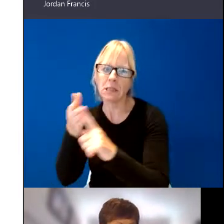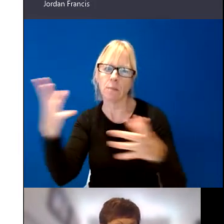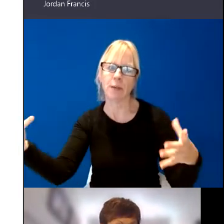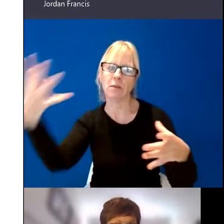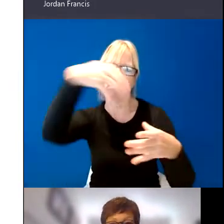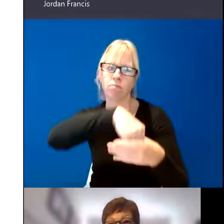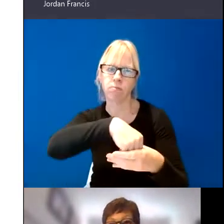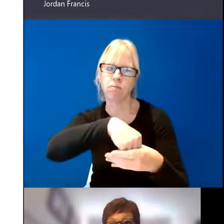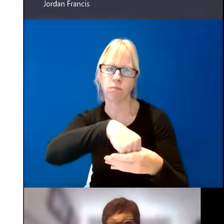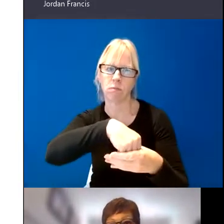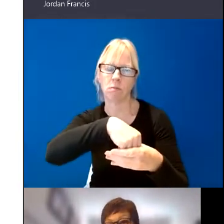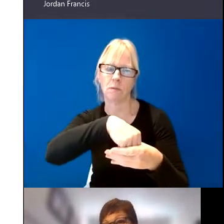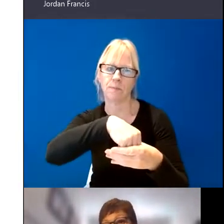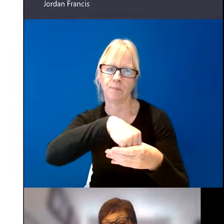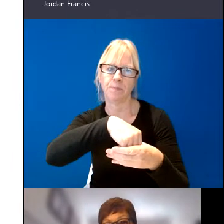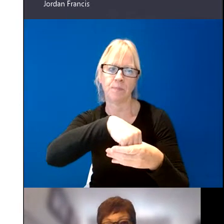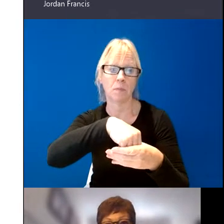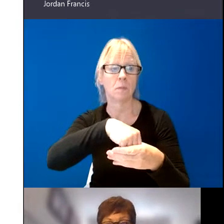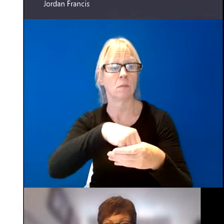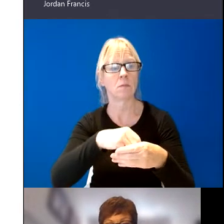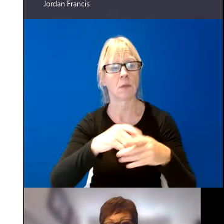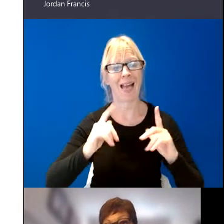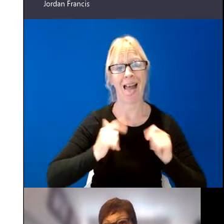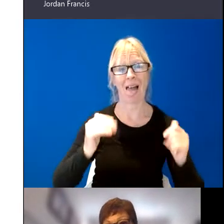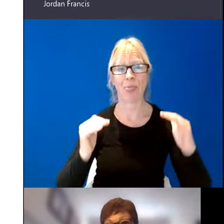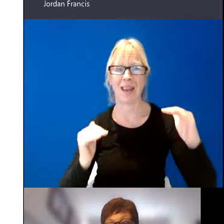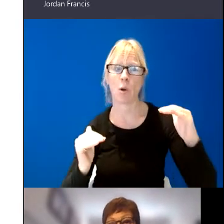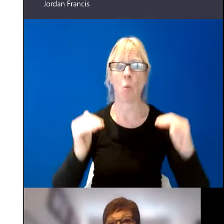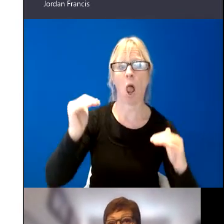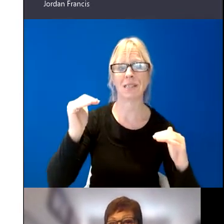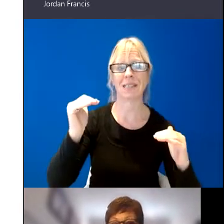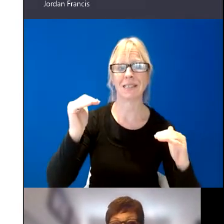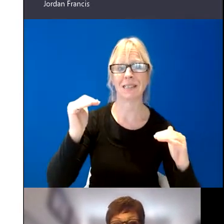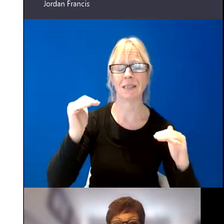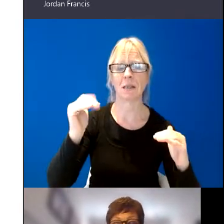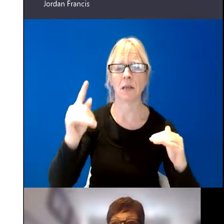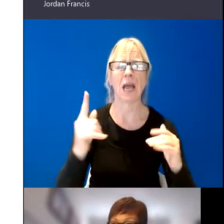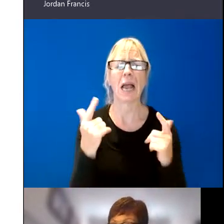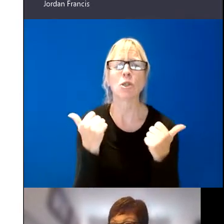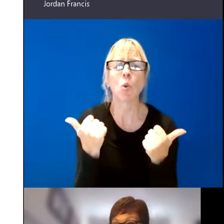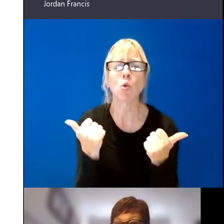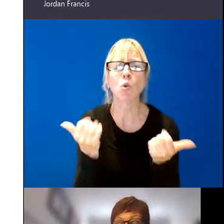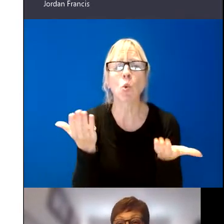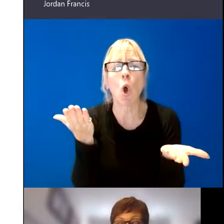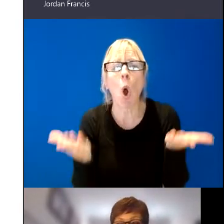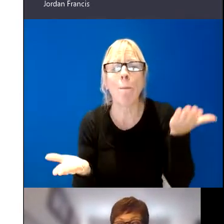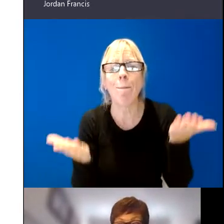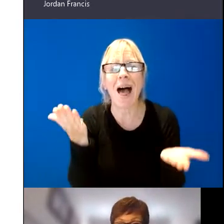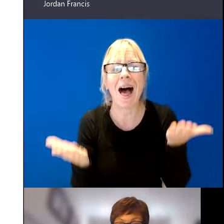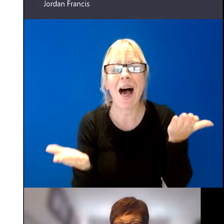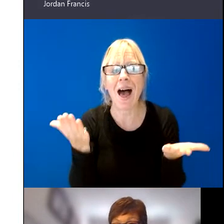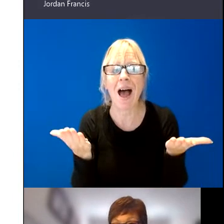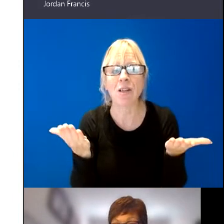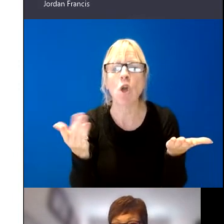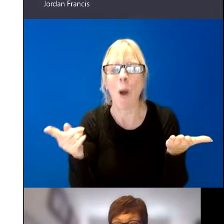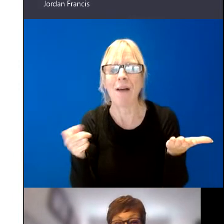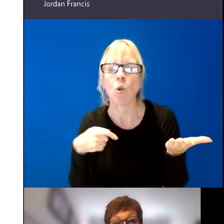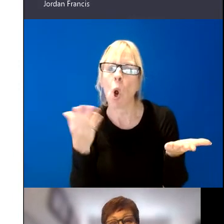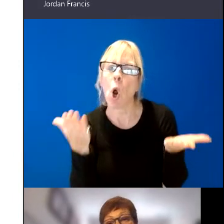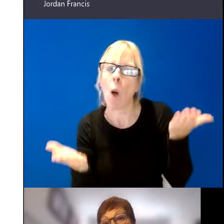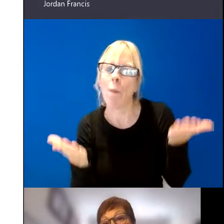looked, where we're looking at health inequalities, it's often useful to have a comparison group. So to look at the data of the population that is